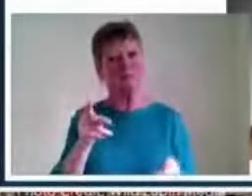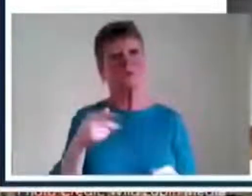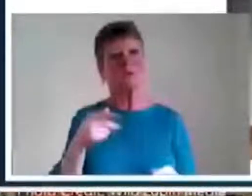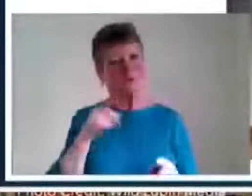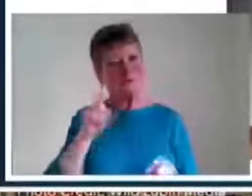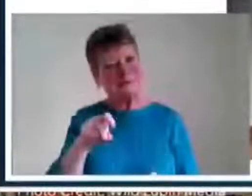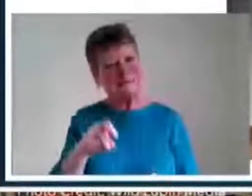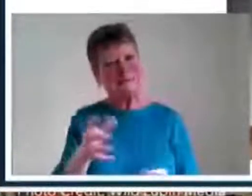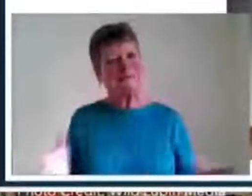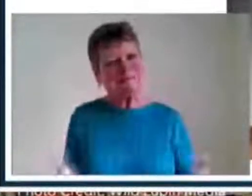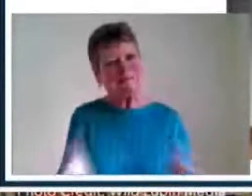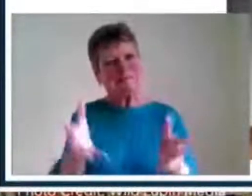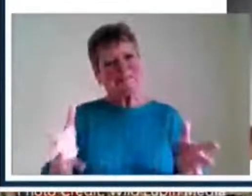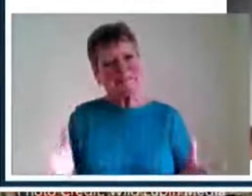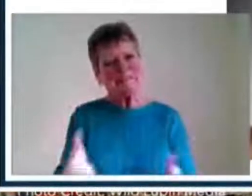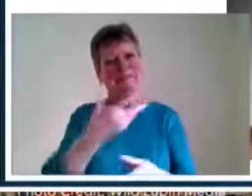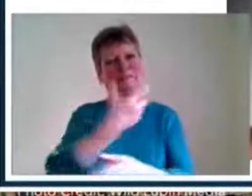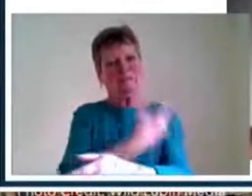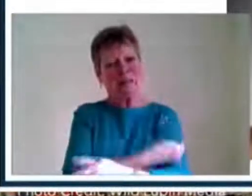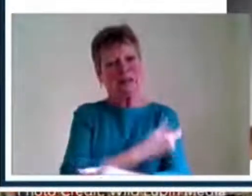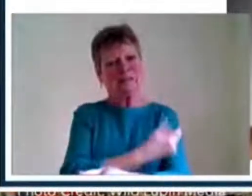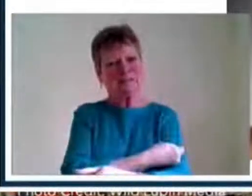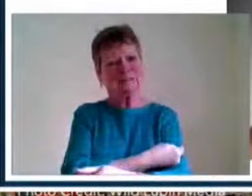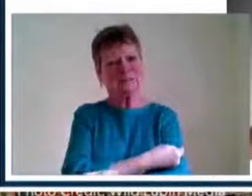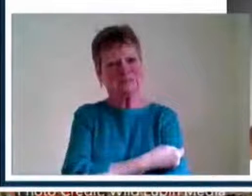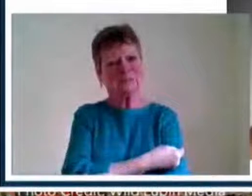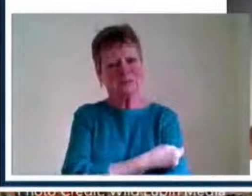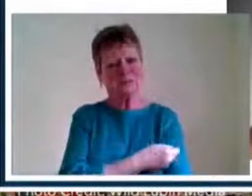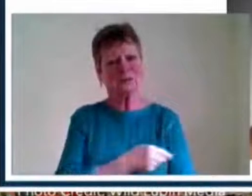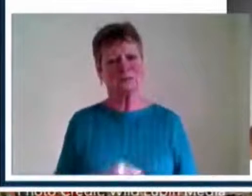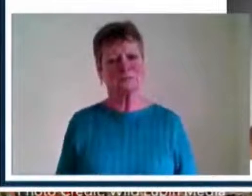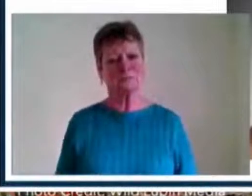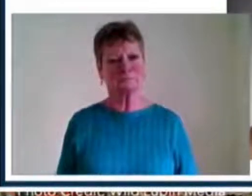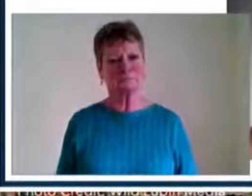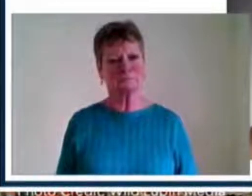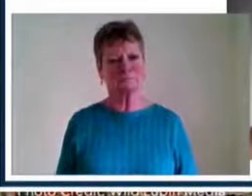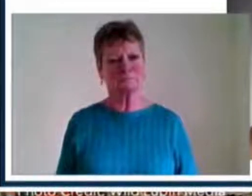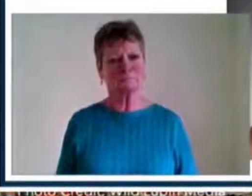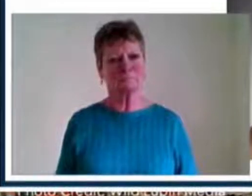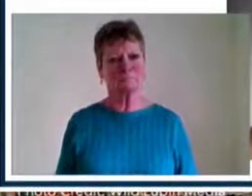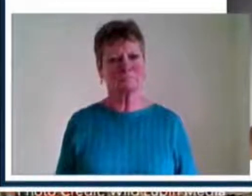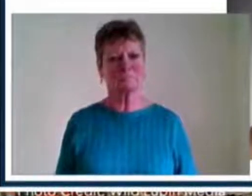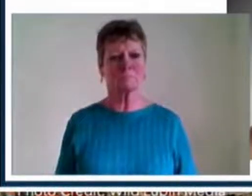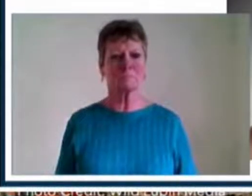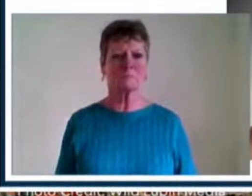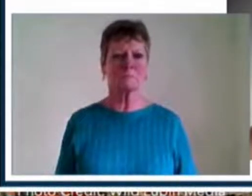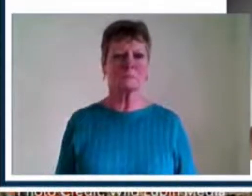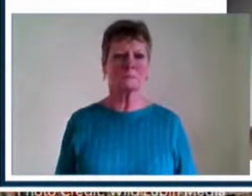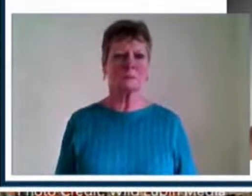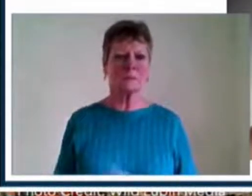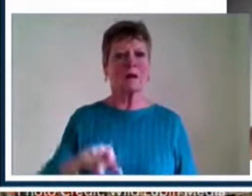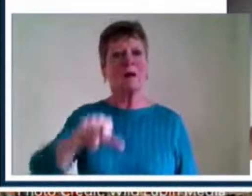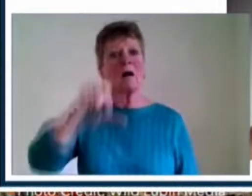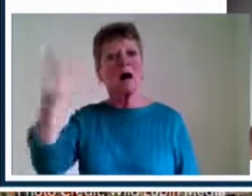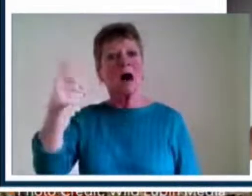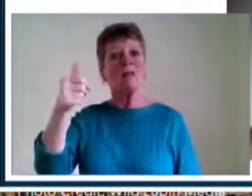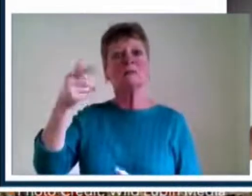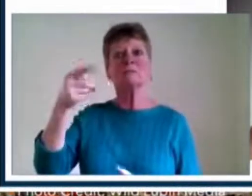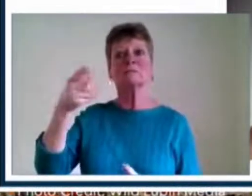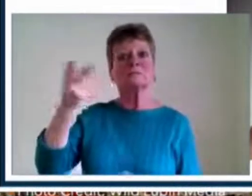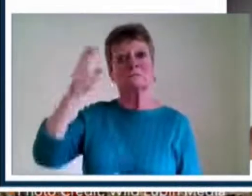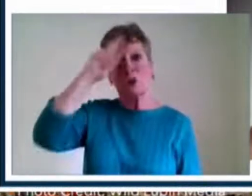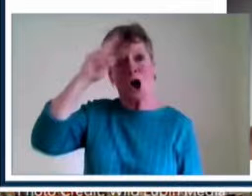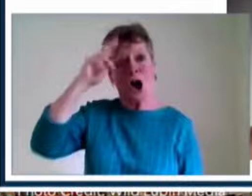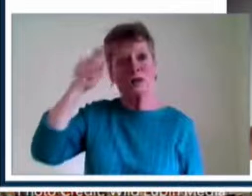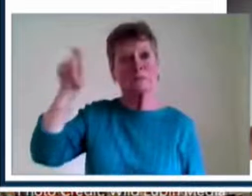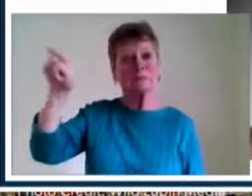protect themselves and others, because what we're also seeing in other hospitalizations, as I